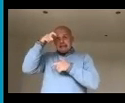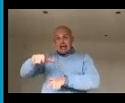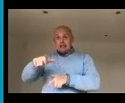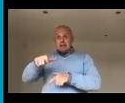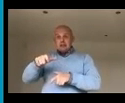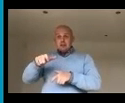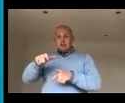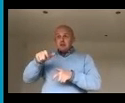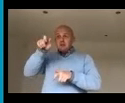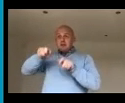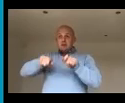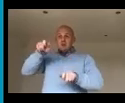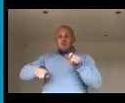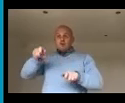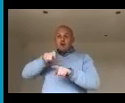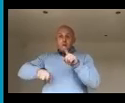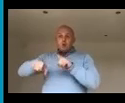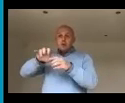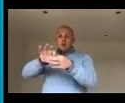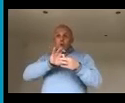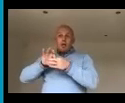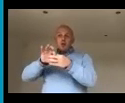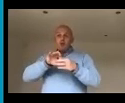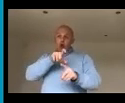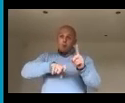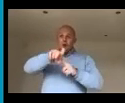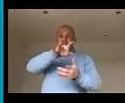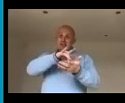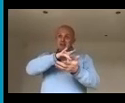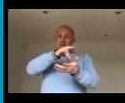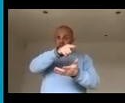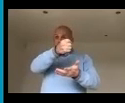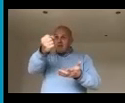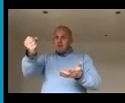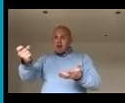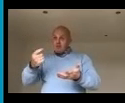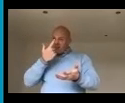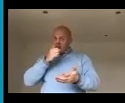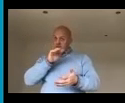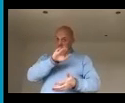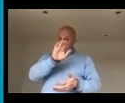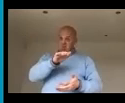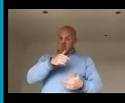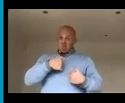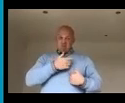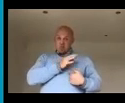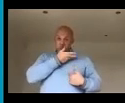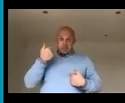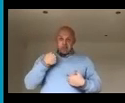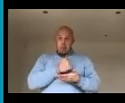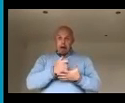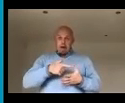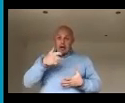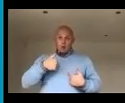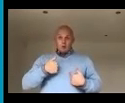Is there a local community centre? If there is, perhaps talk to them, and they could potentially apply for money which